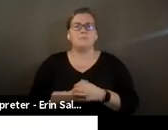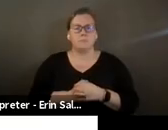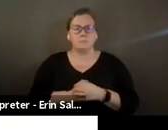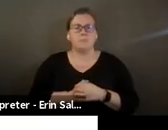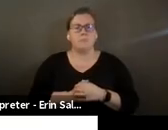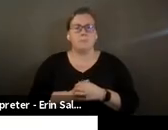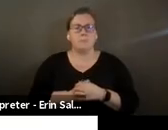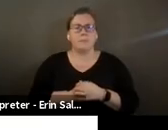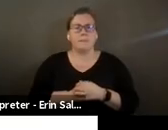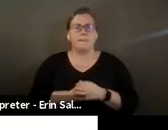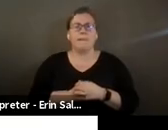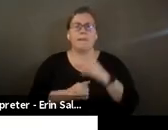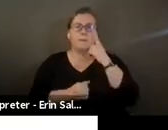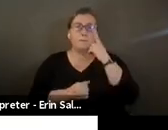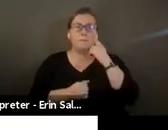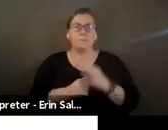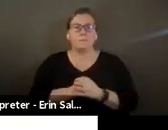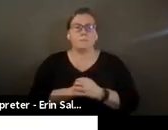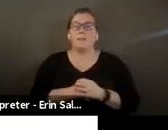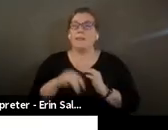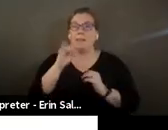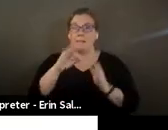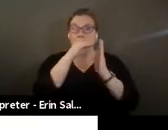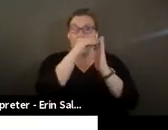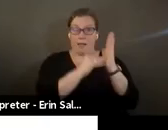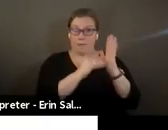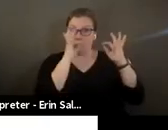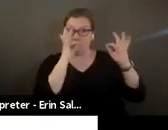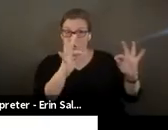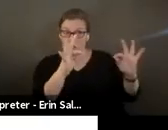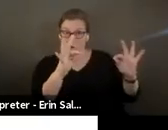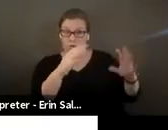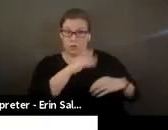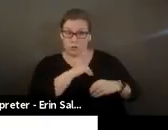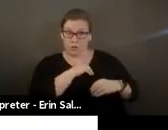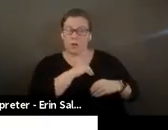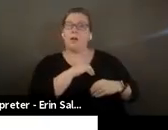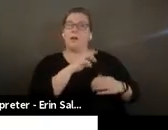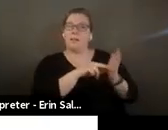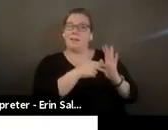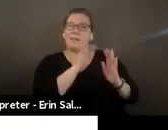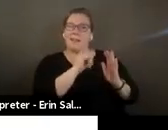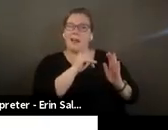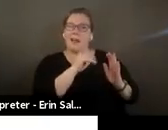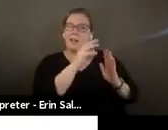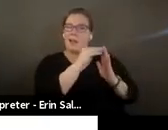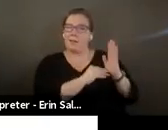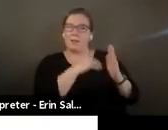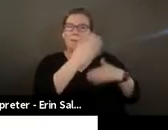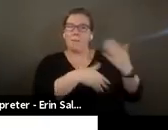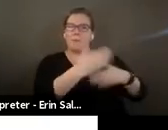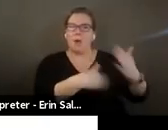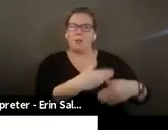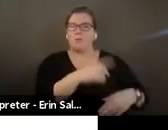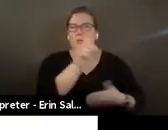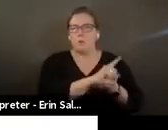so as long as we have all the information we need, we can get an application processed within the same